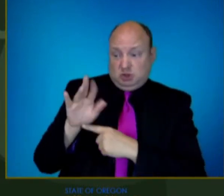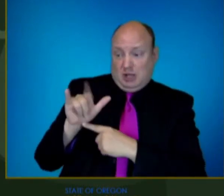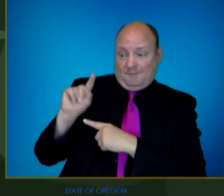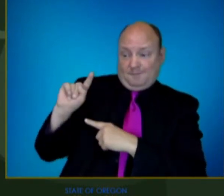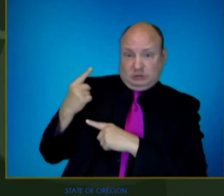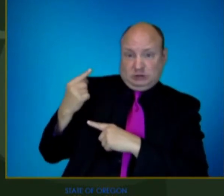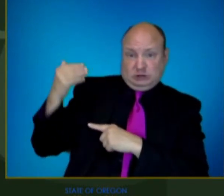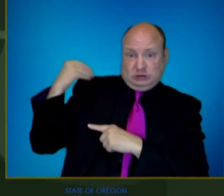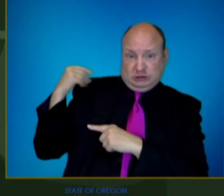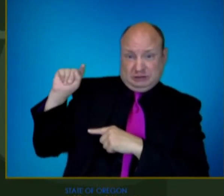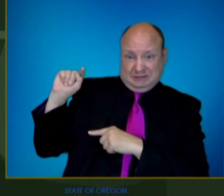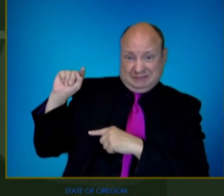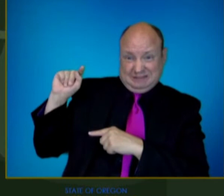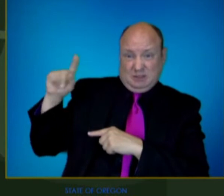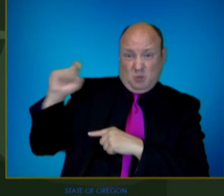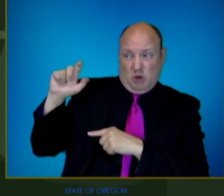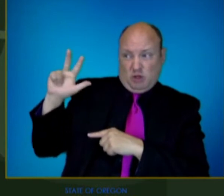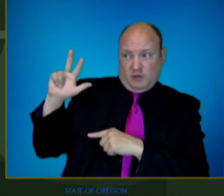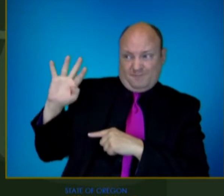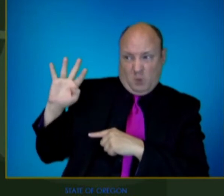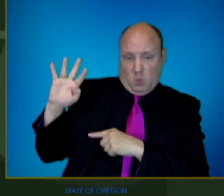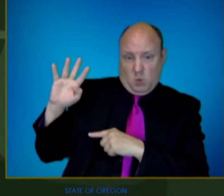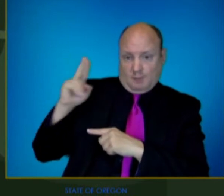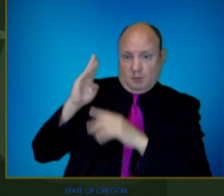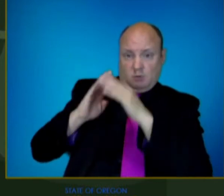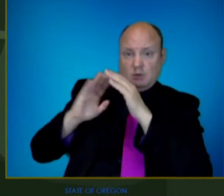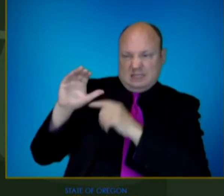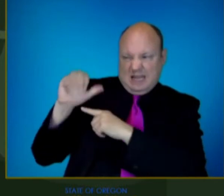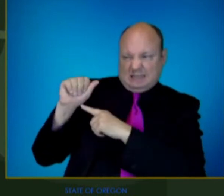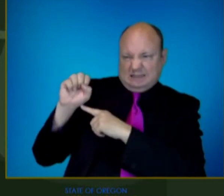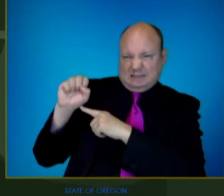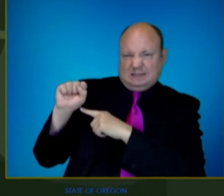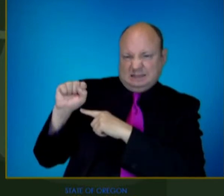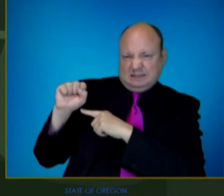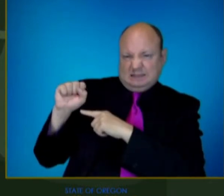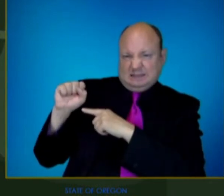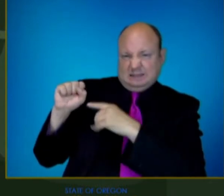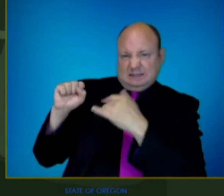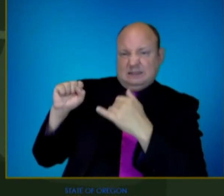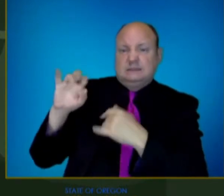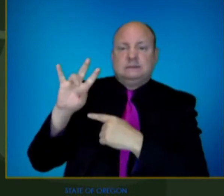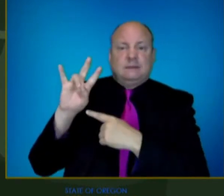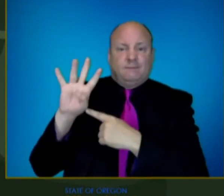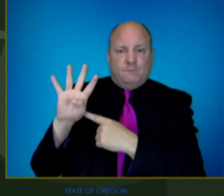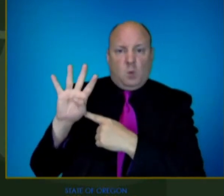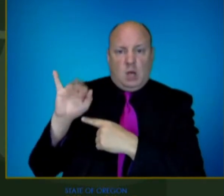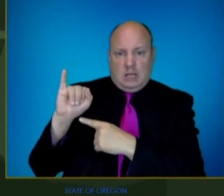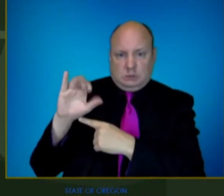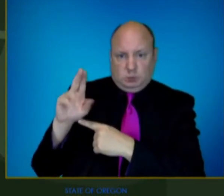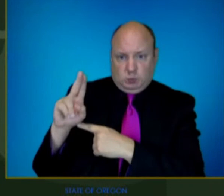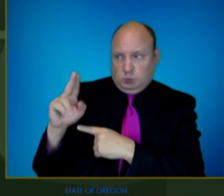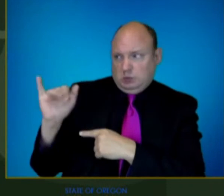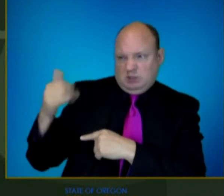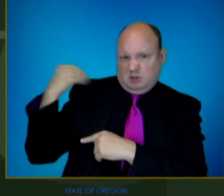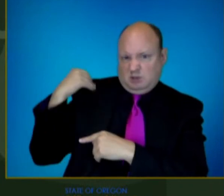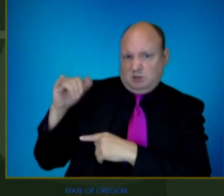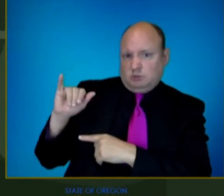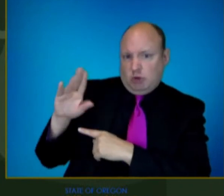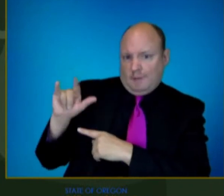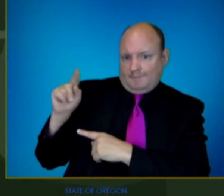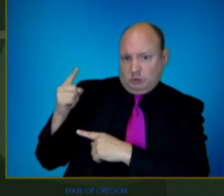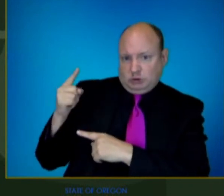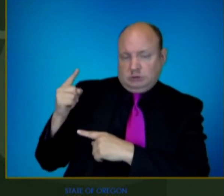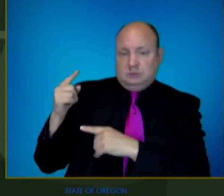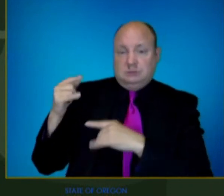Oregon hospitals, and 27 were in intensive care. Yesterday, the population of hospitalized COVID patients set